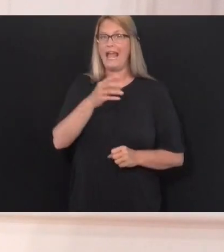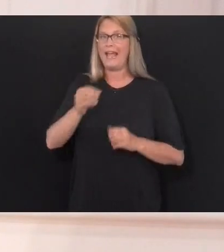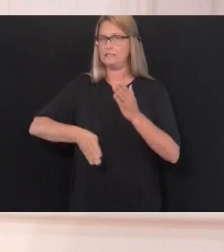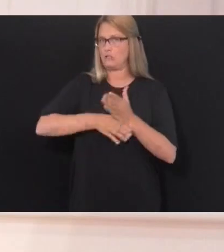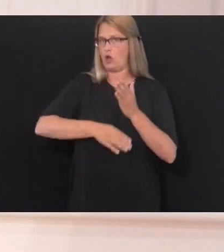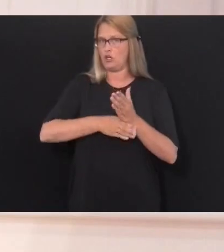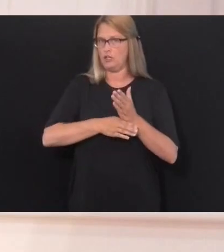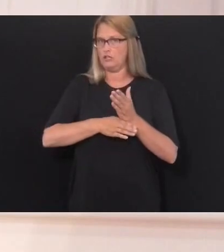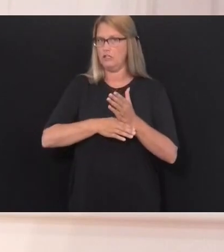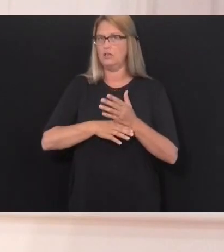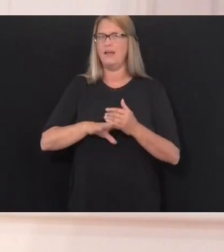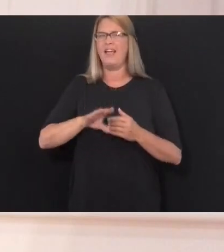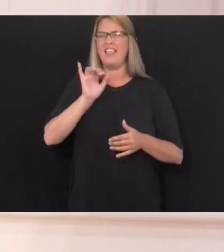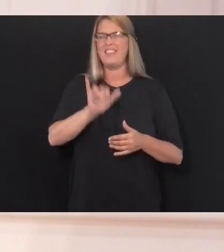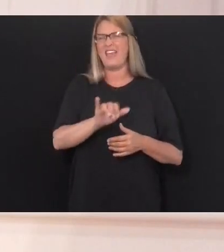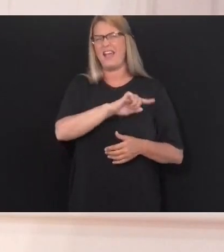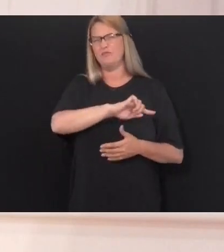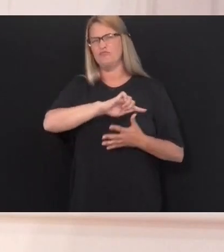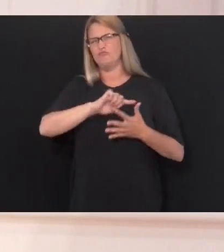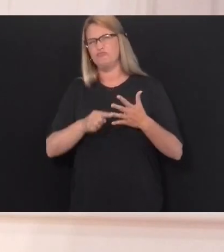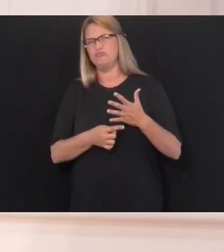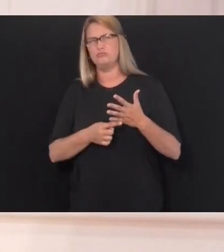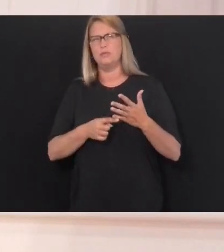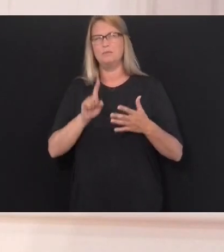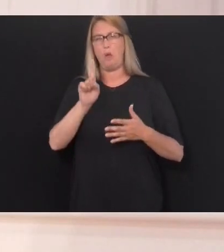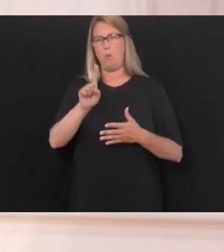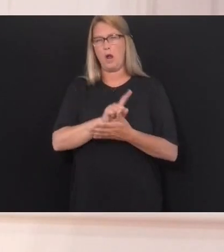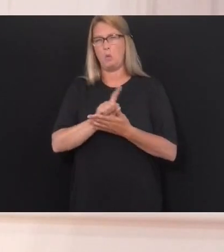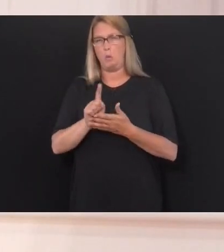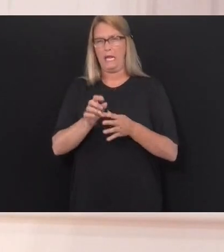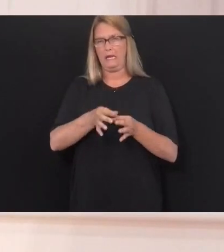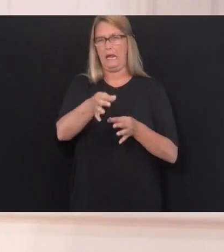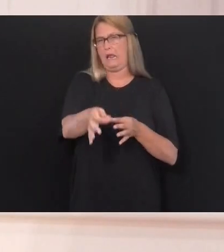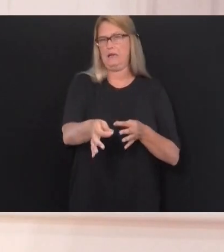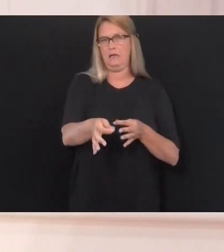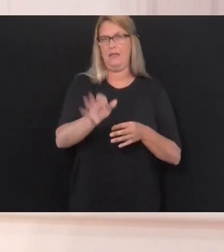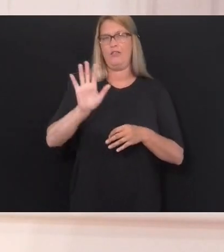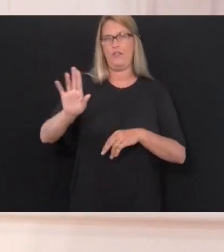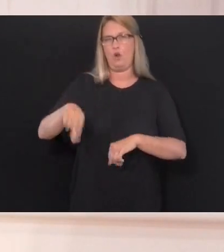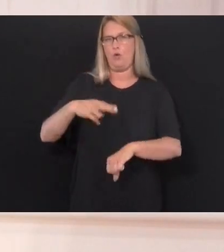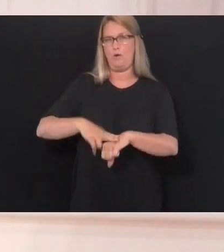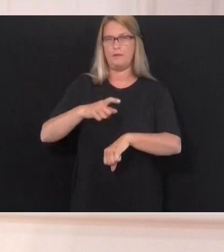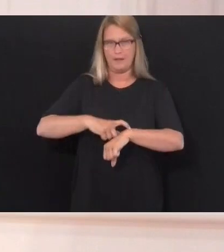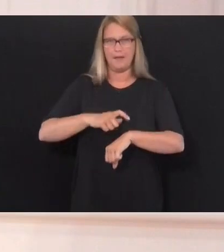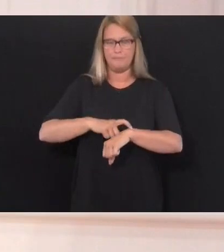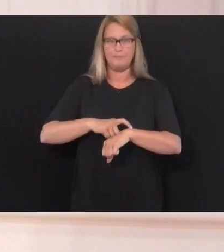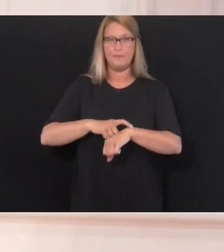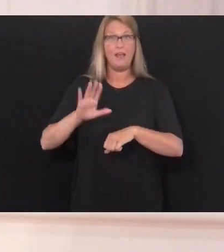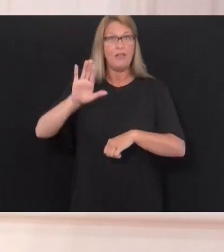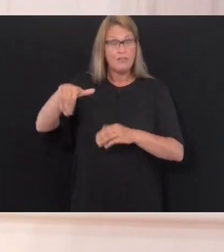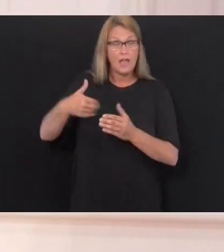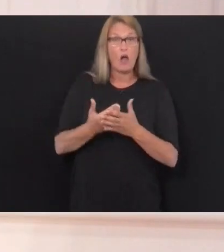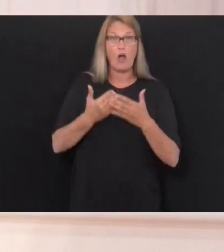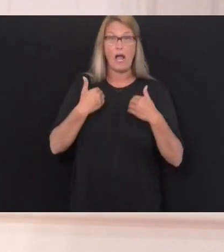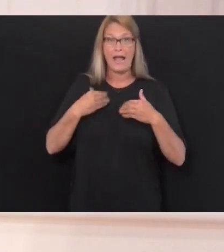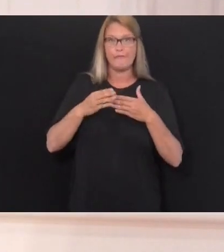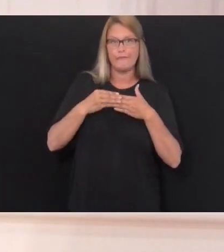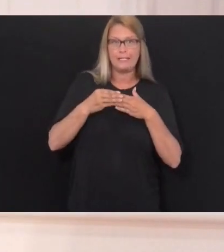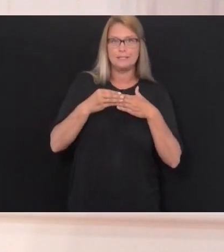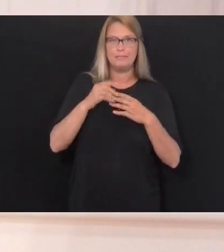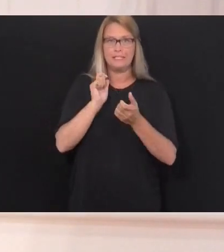possibly can. Now, last thing I have is the census, and then I'm going to turn this